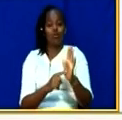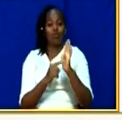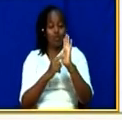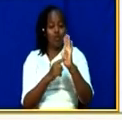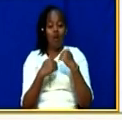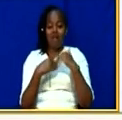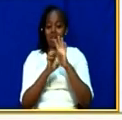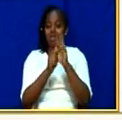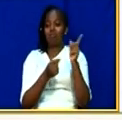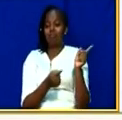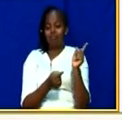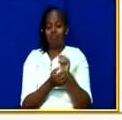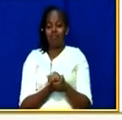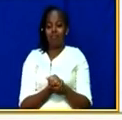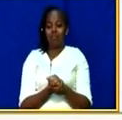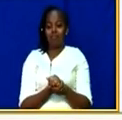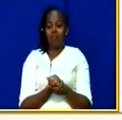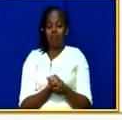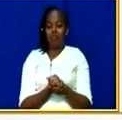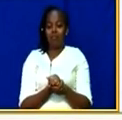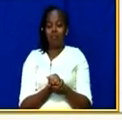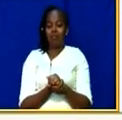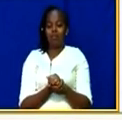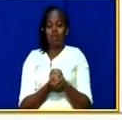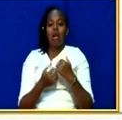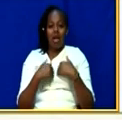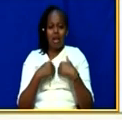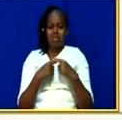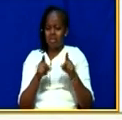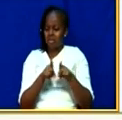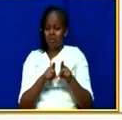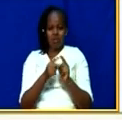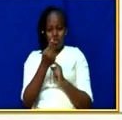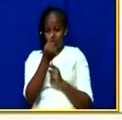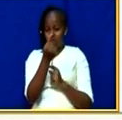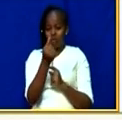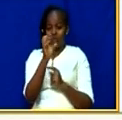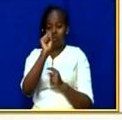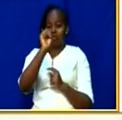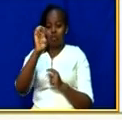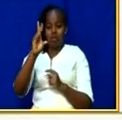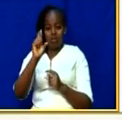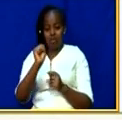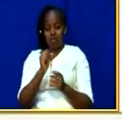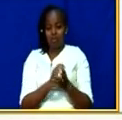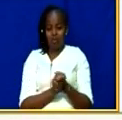going to see. Looking a forward. sunflower has some tiny seeds. Yeah. Yeah, you can look